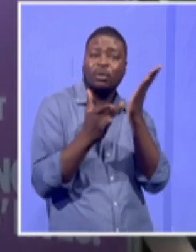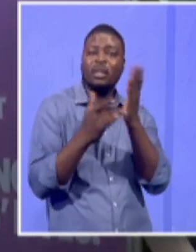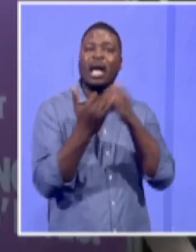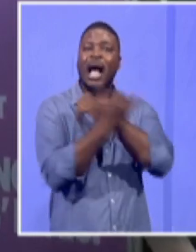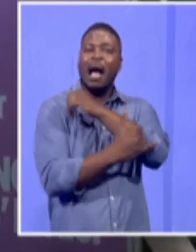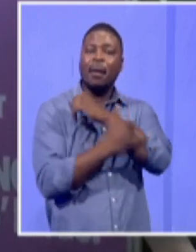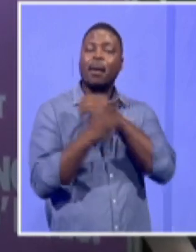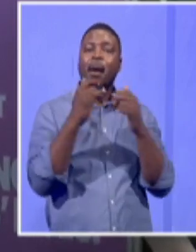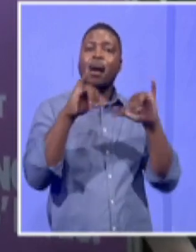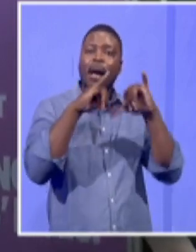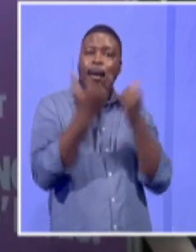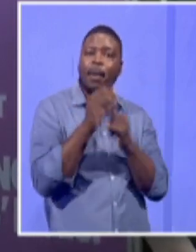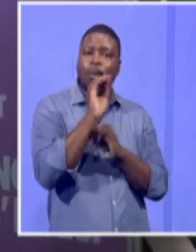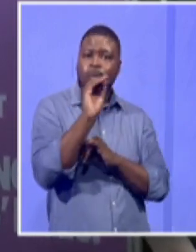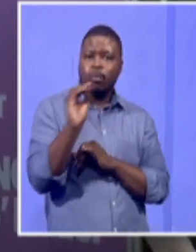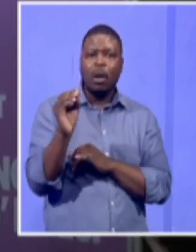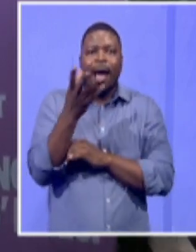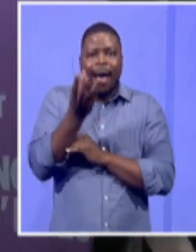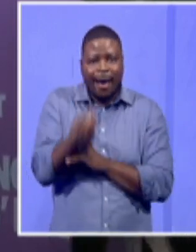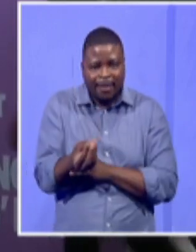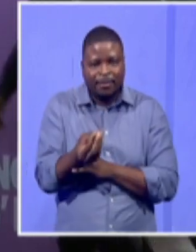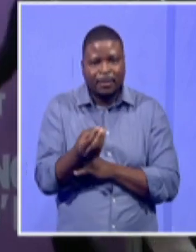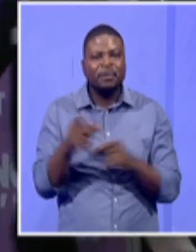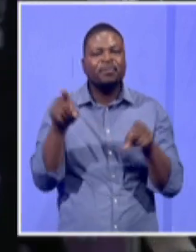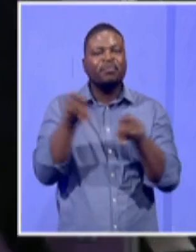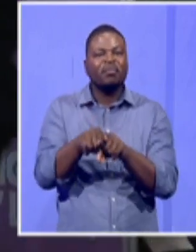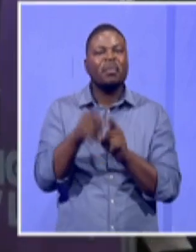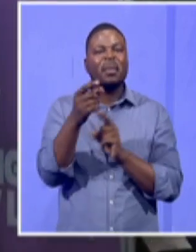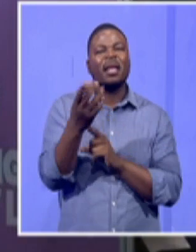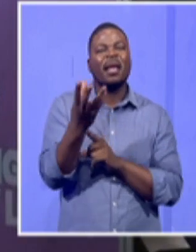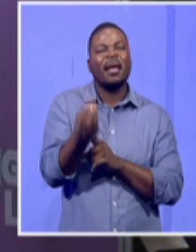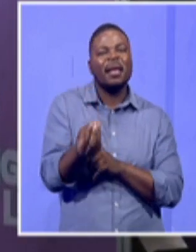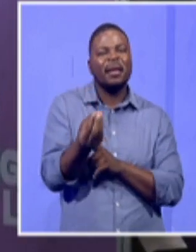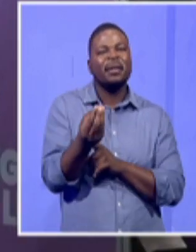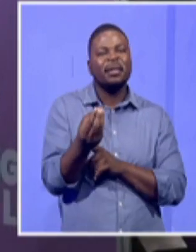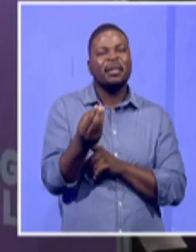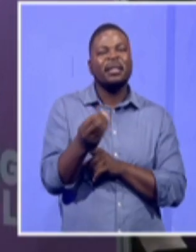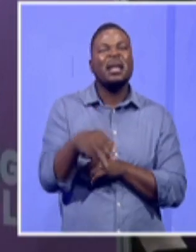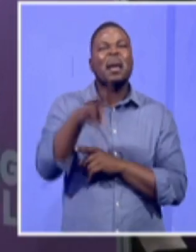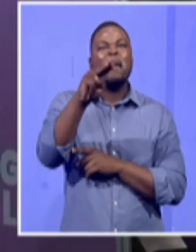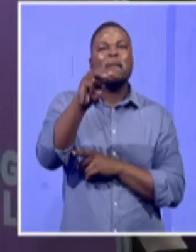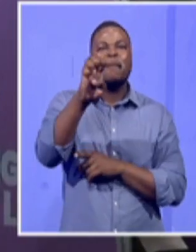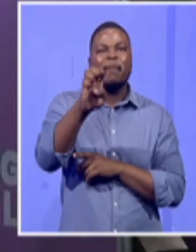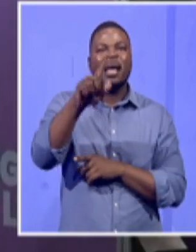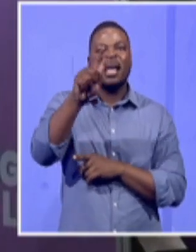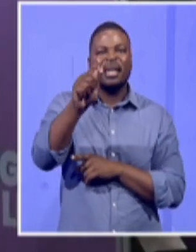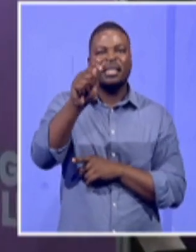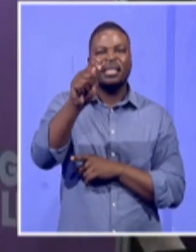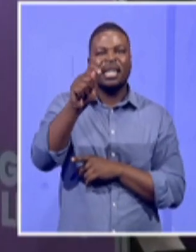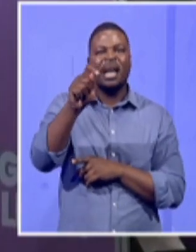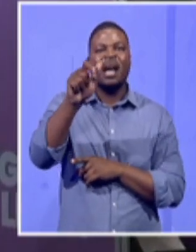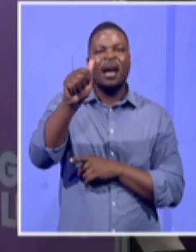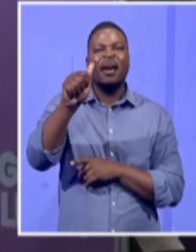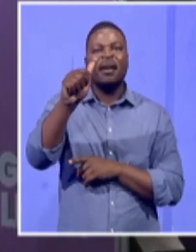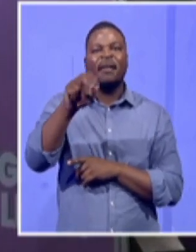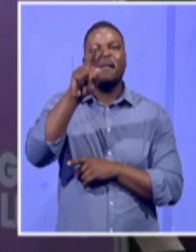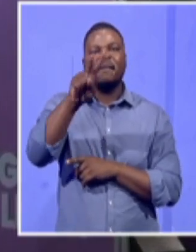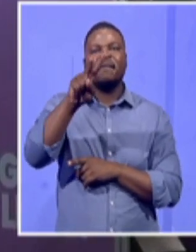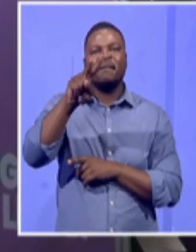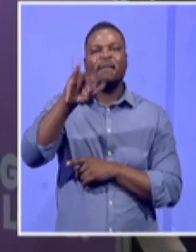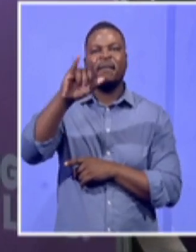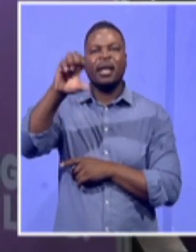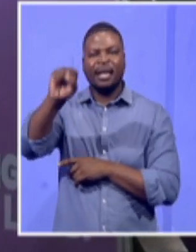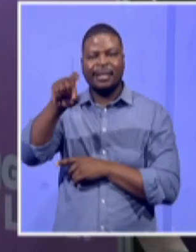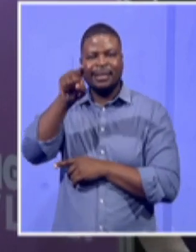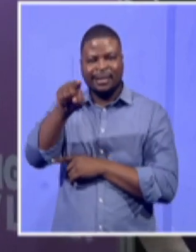of the interesting innovations, like the likes of, we've heard of the word metaverse, and what you've got is a dome that has been set up